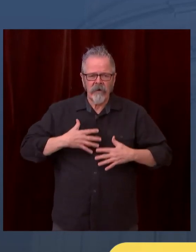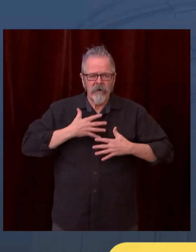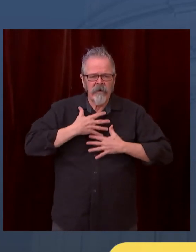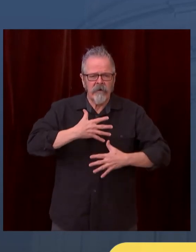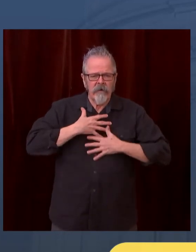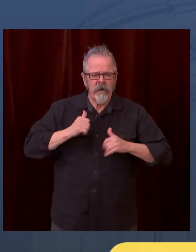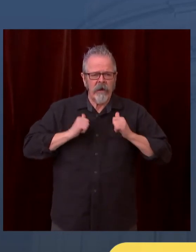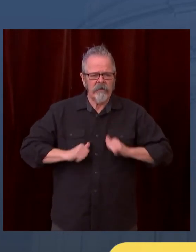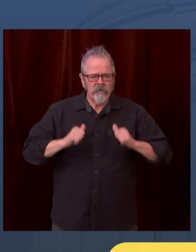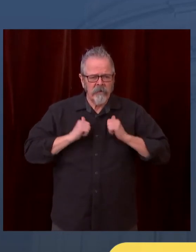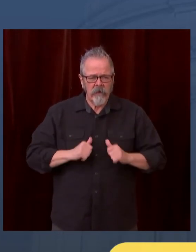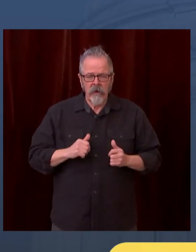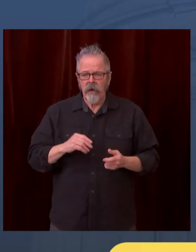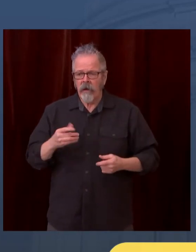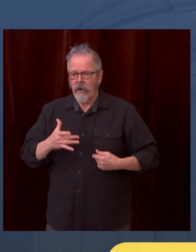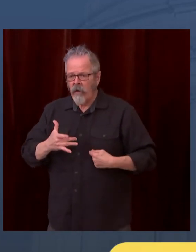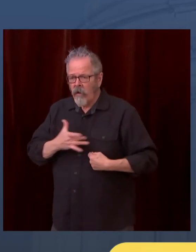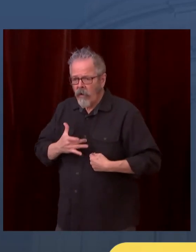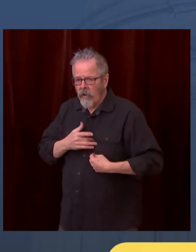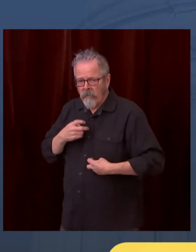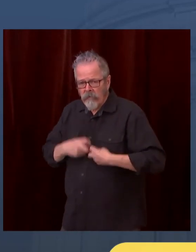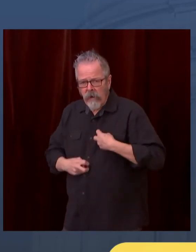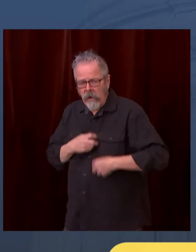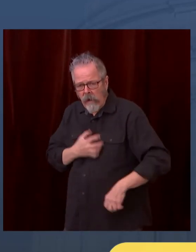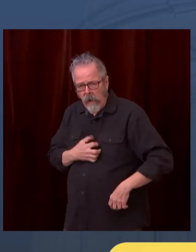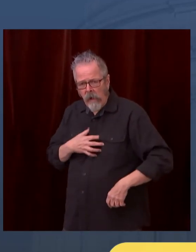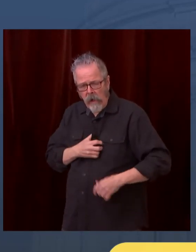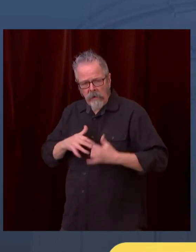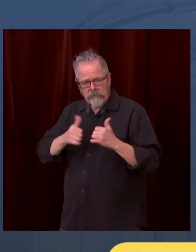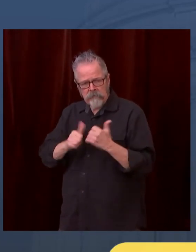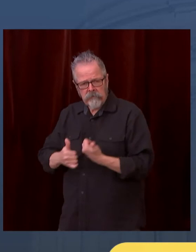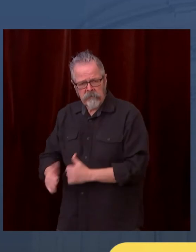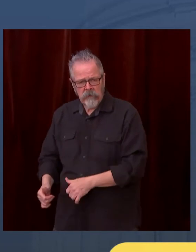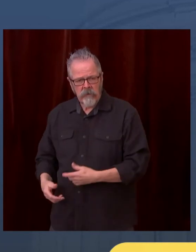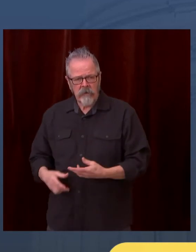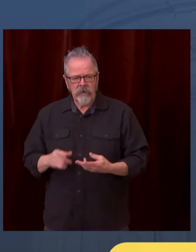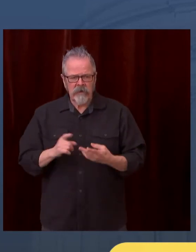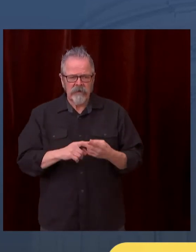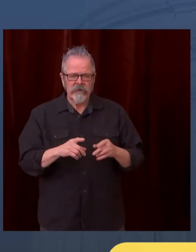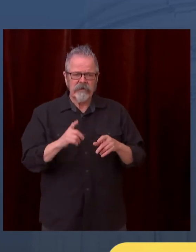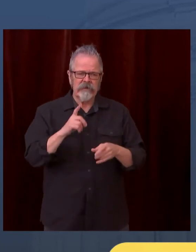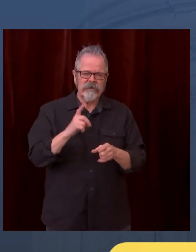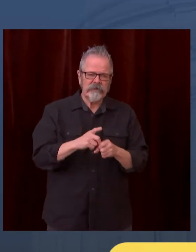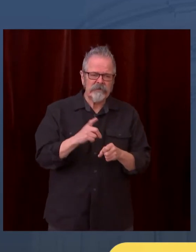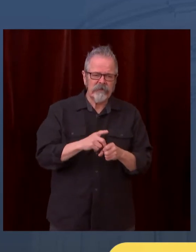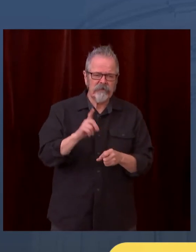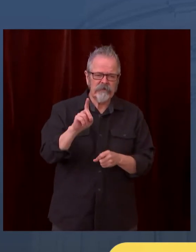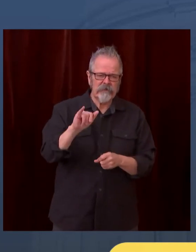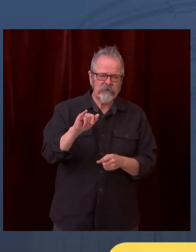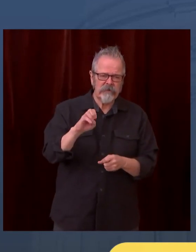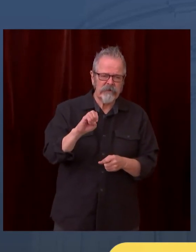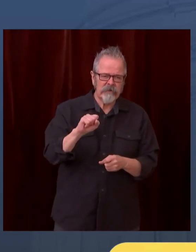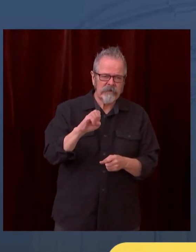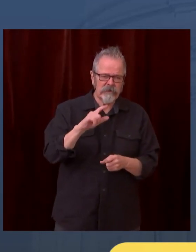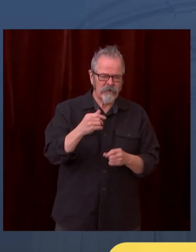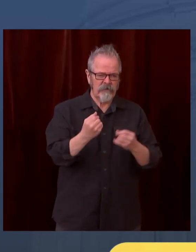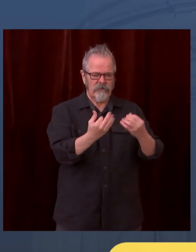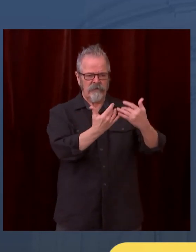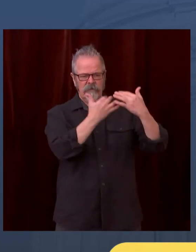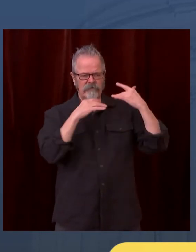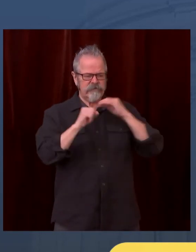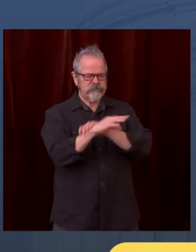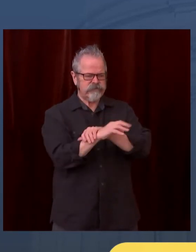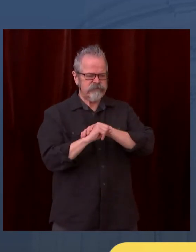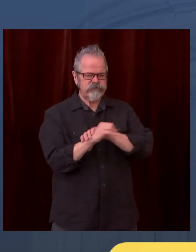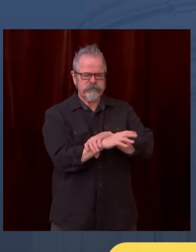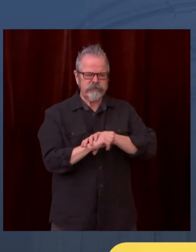worse. So the reason for this bill is to save people's health and save people's utility